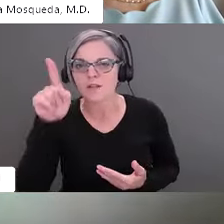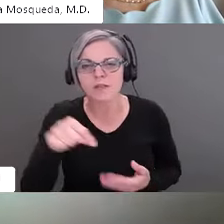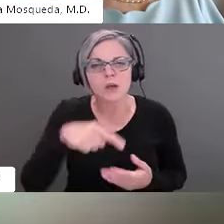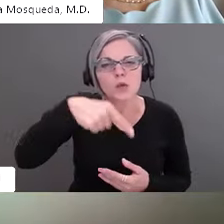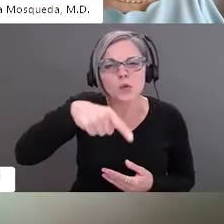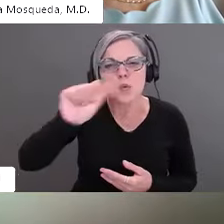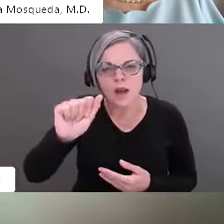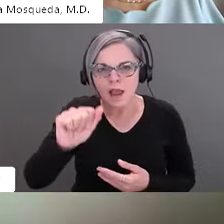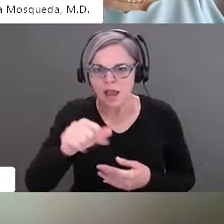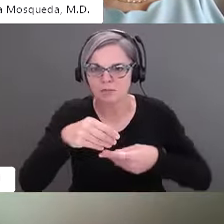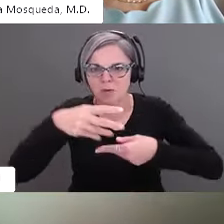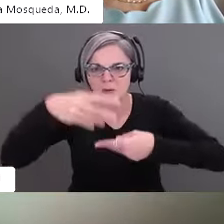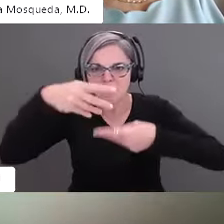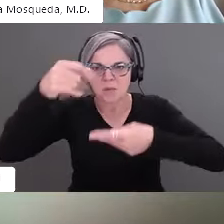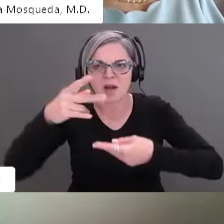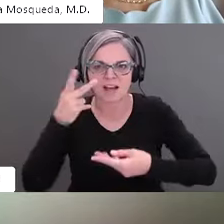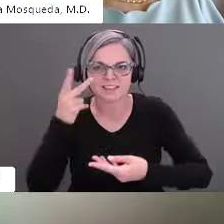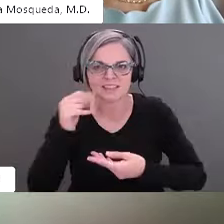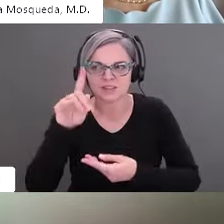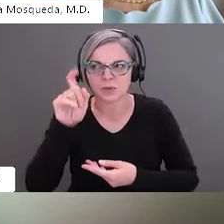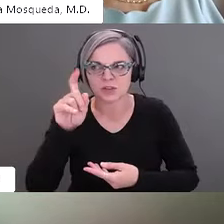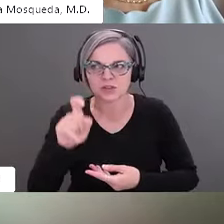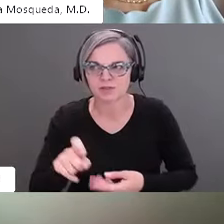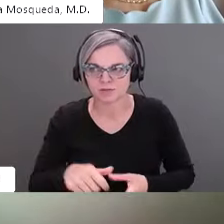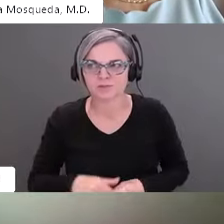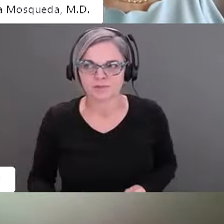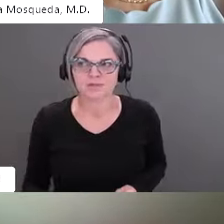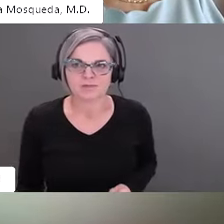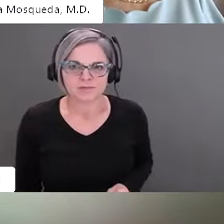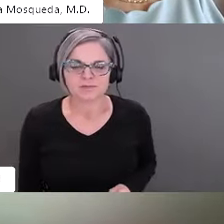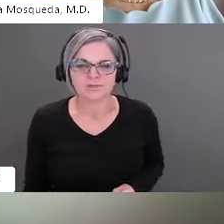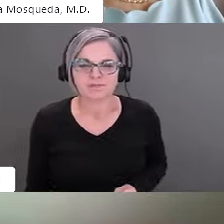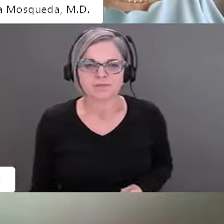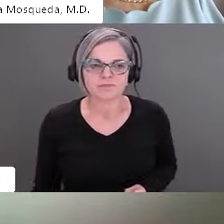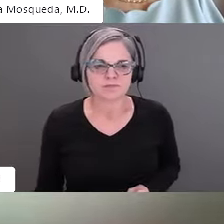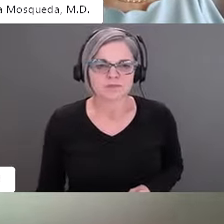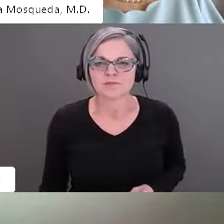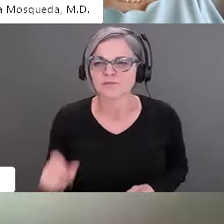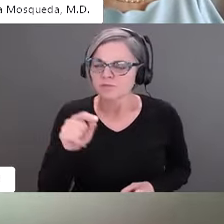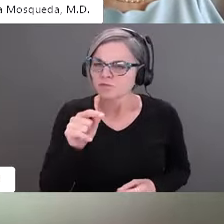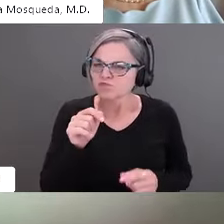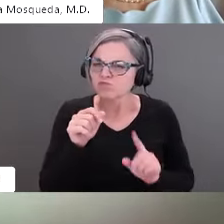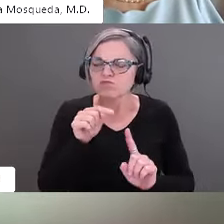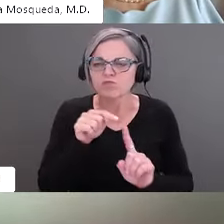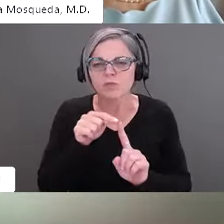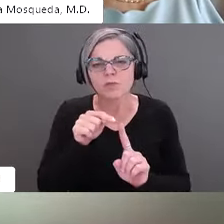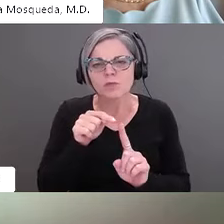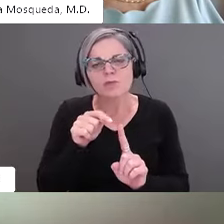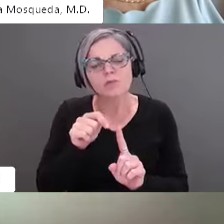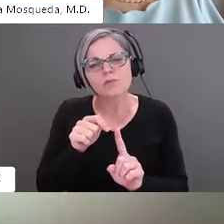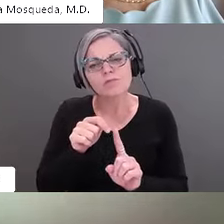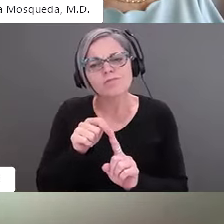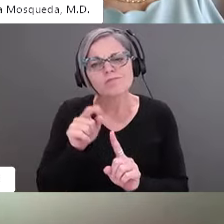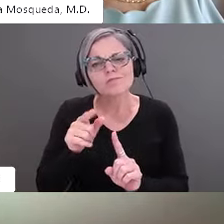wanting to really understand what you think about families actually being open to talking